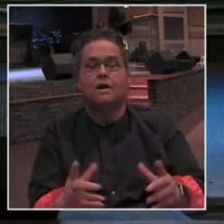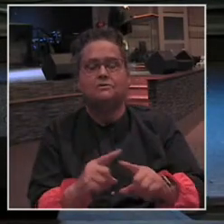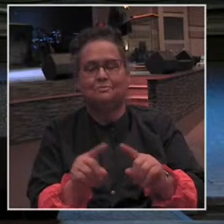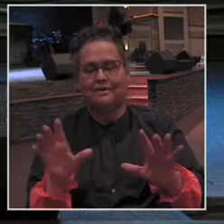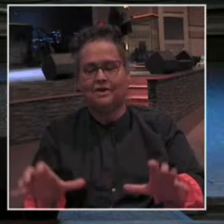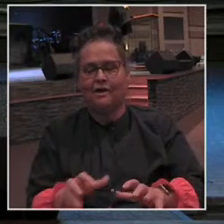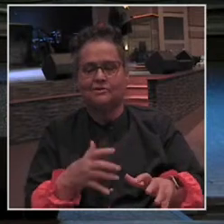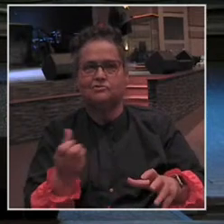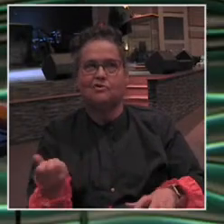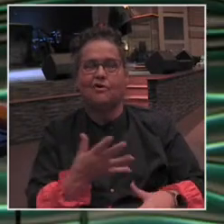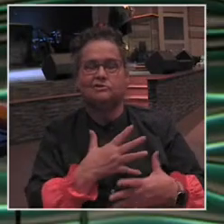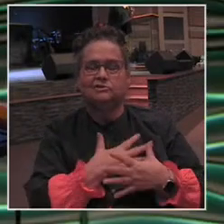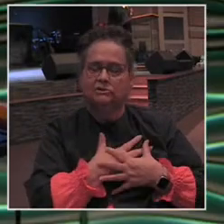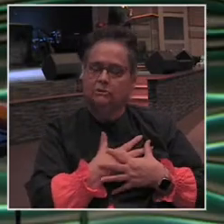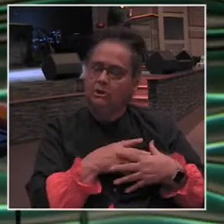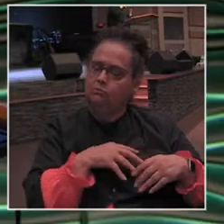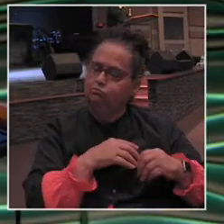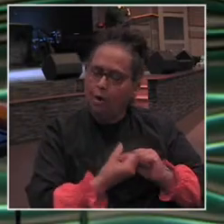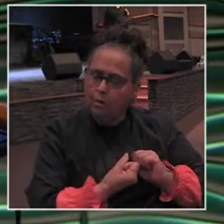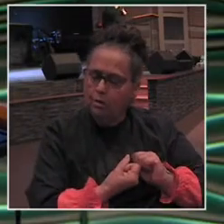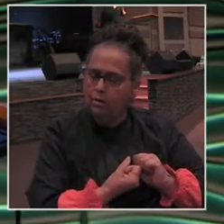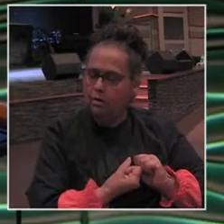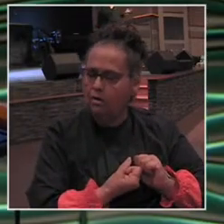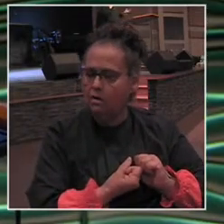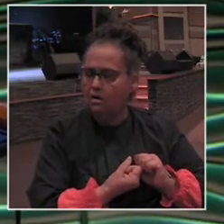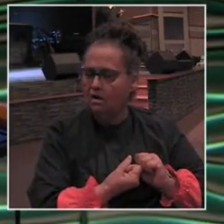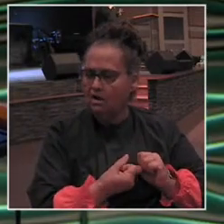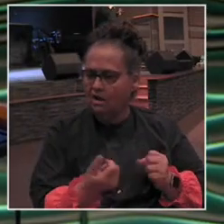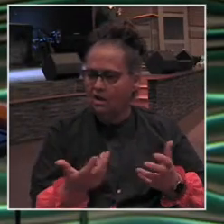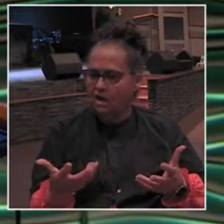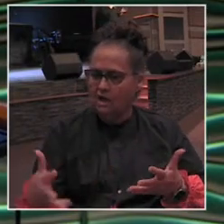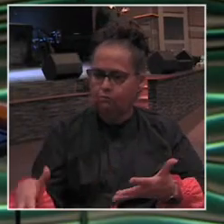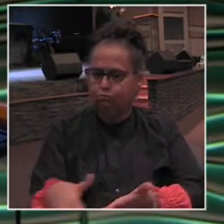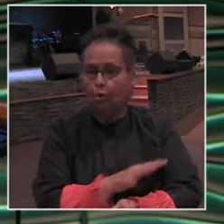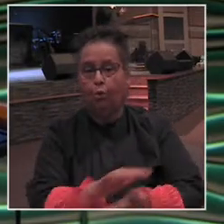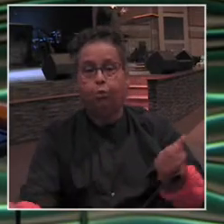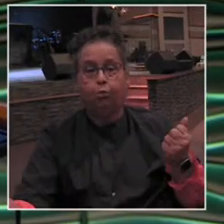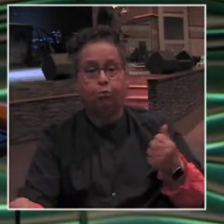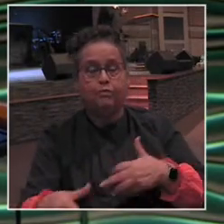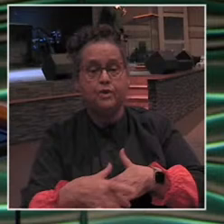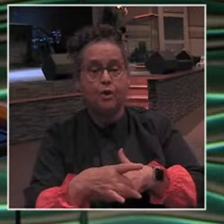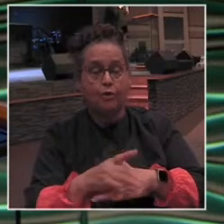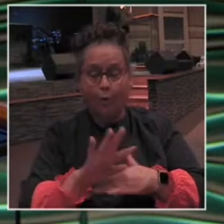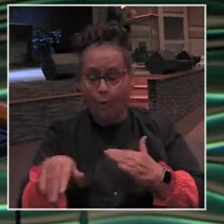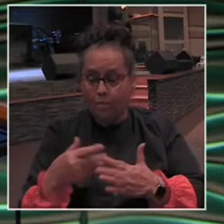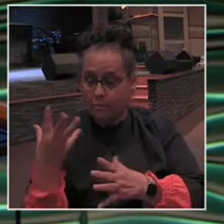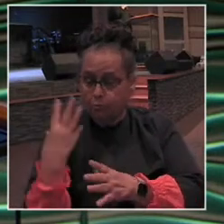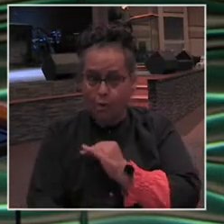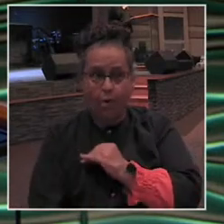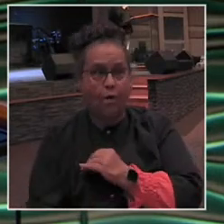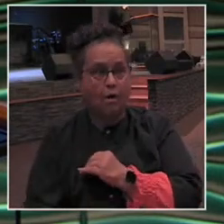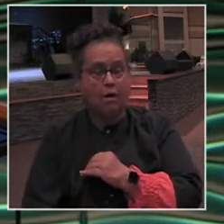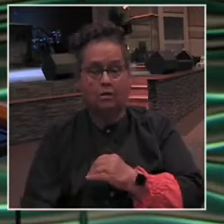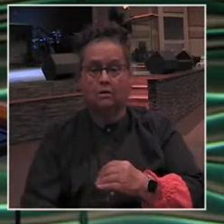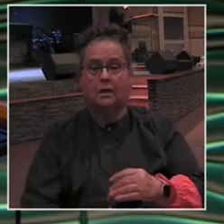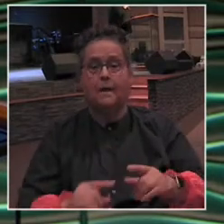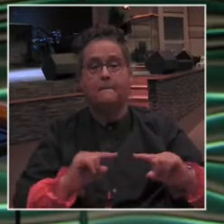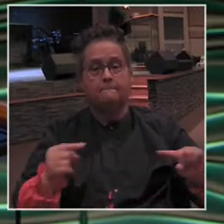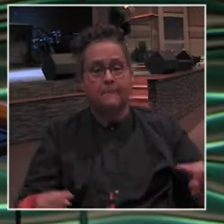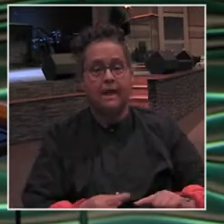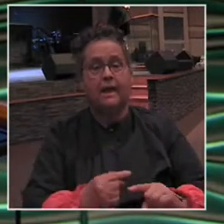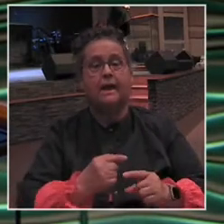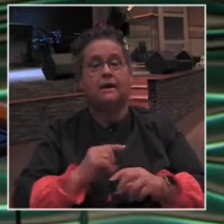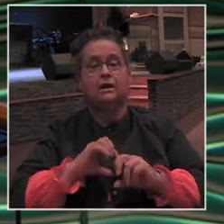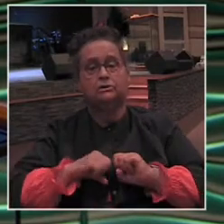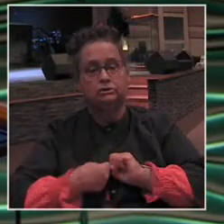actions broke his heart and drove him to wipe away the earth, their existence. Pain and sorrow will do that to us